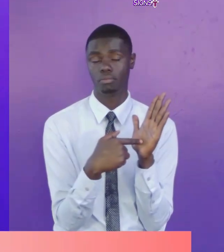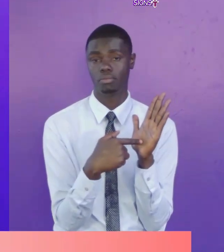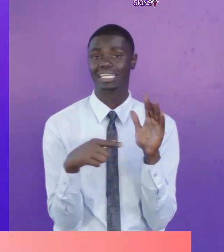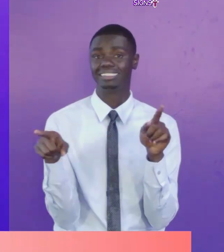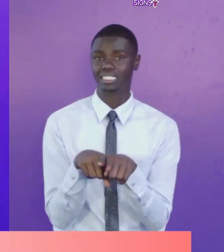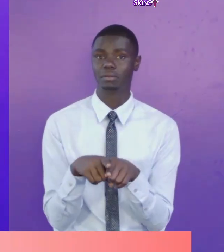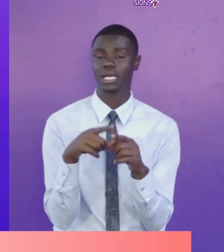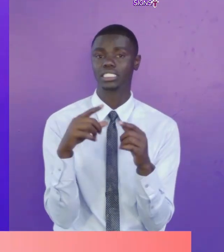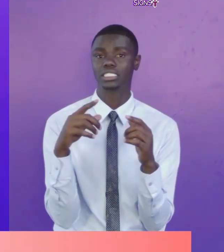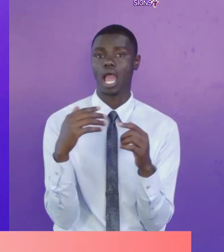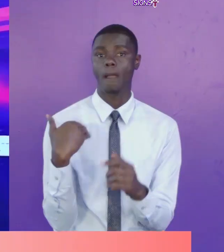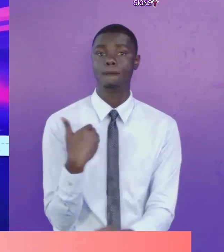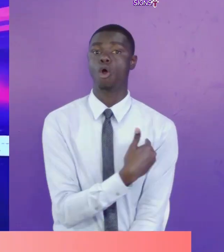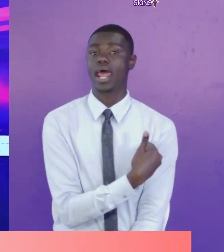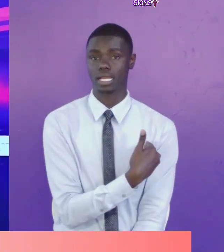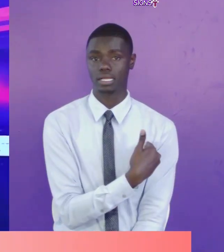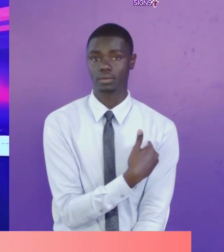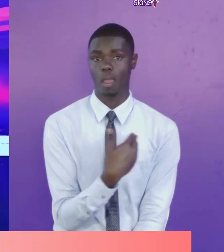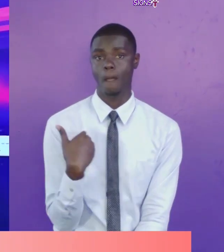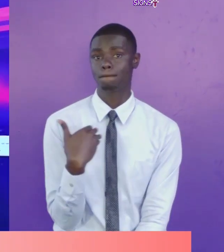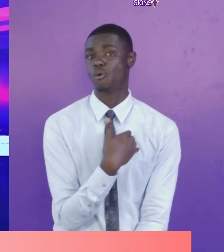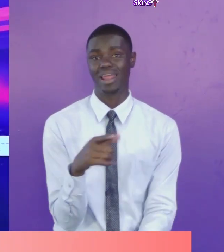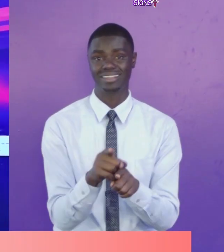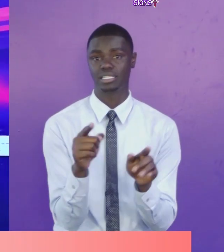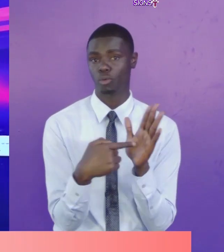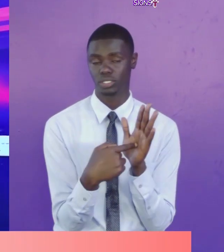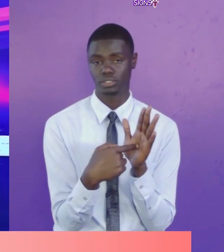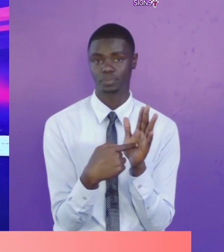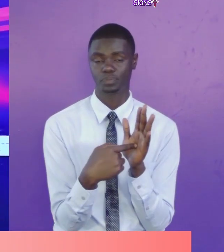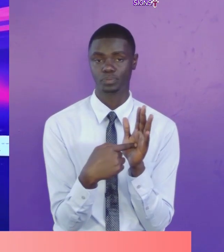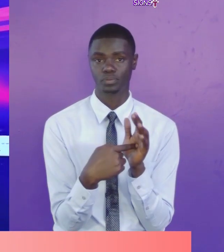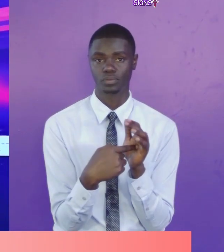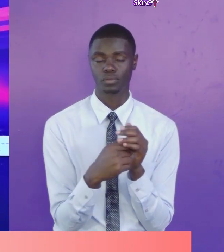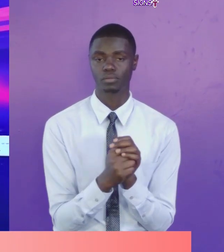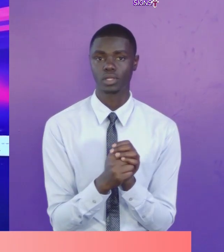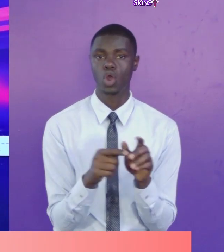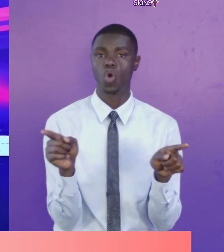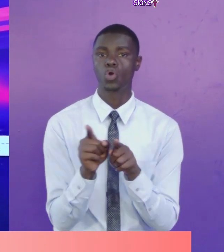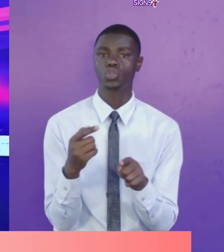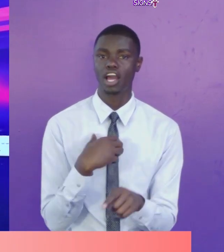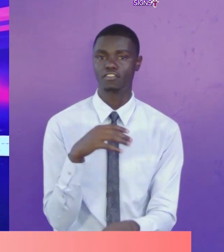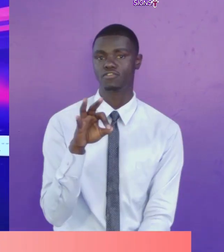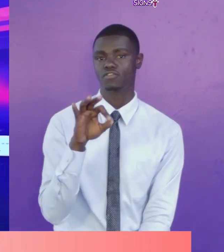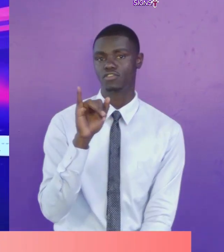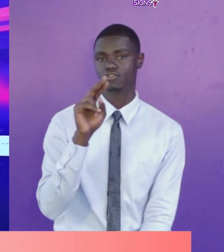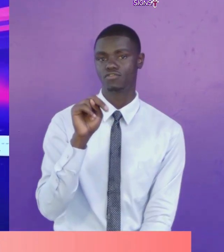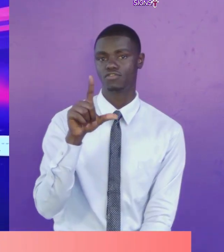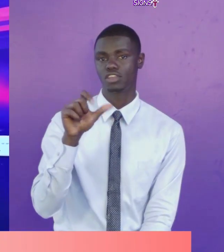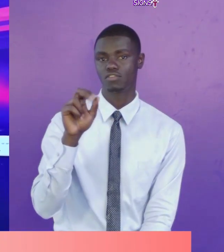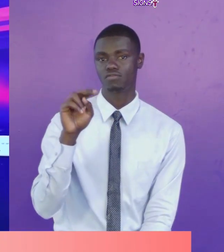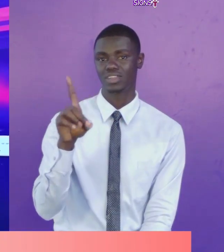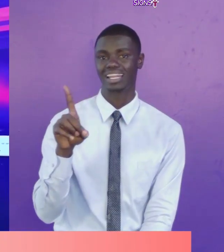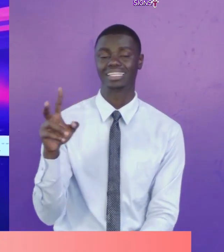as Poland. And they also have Finland, who have 7, and